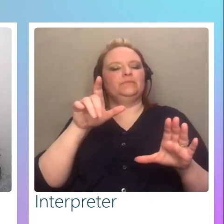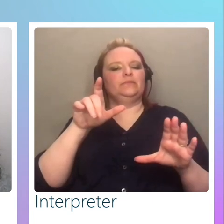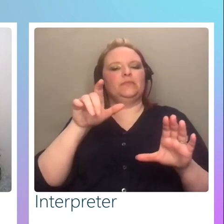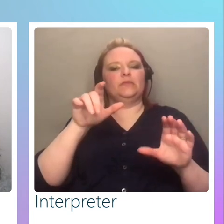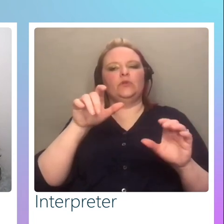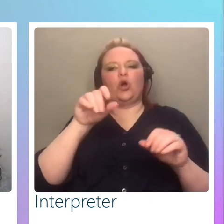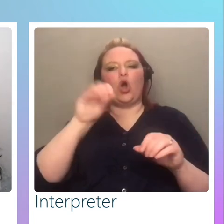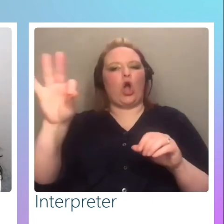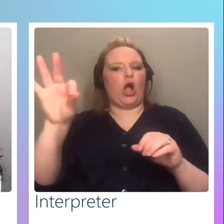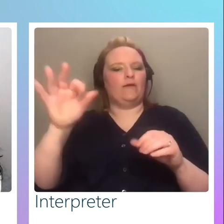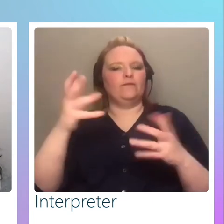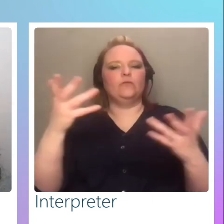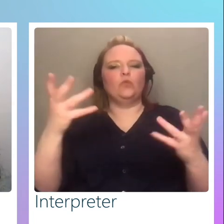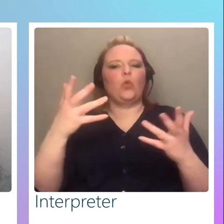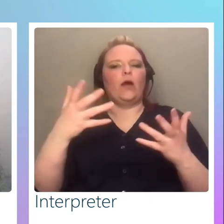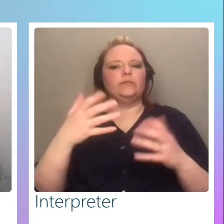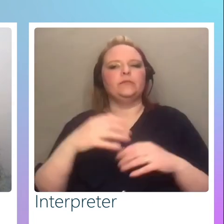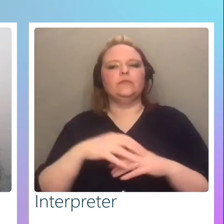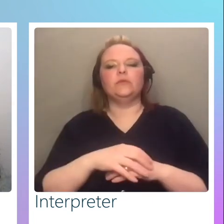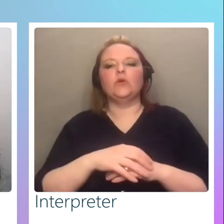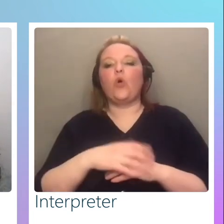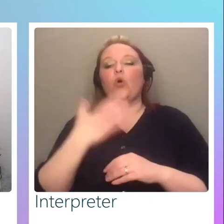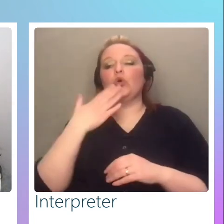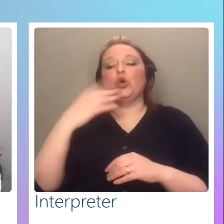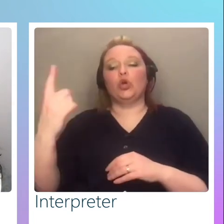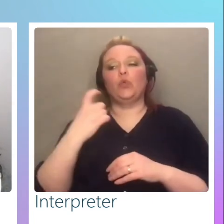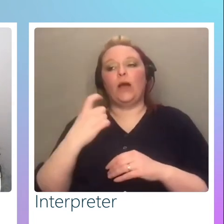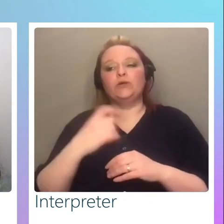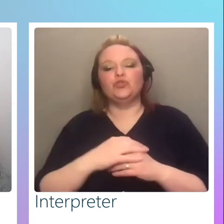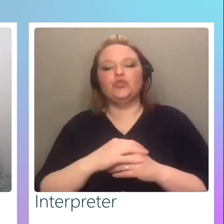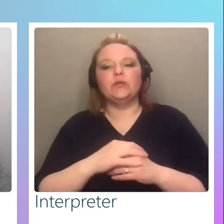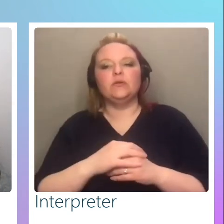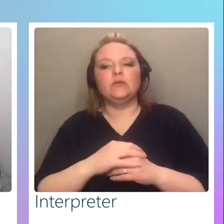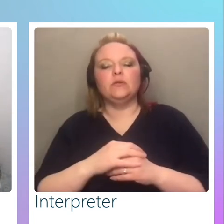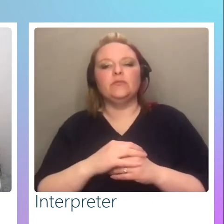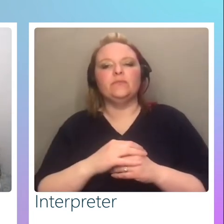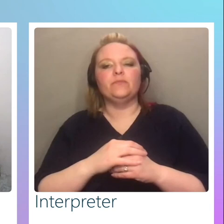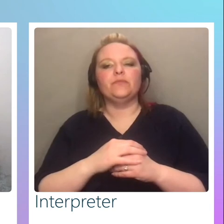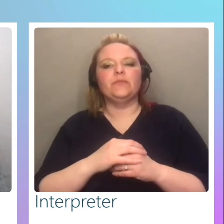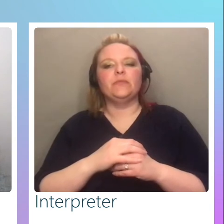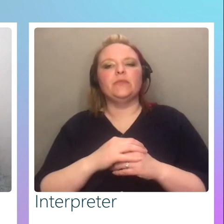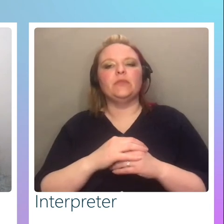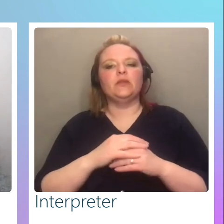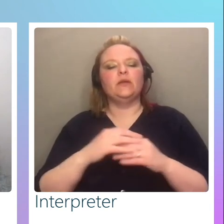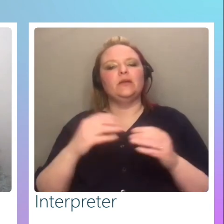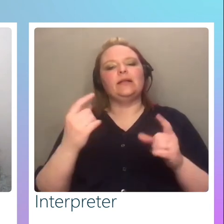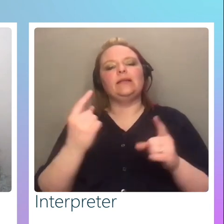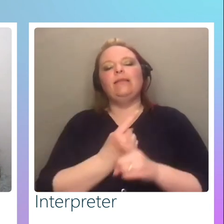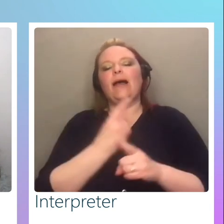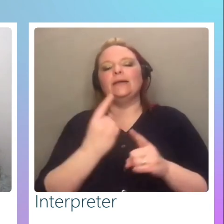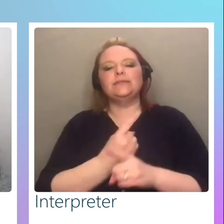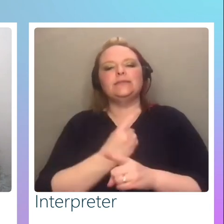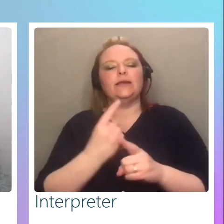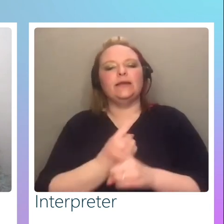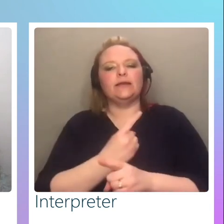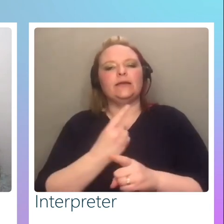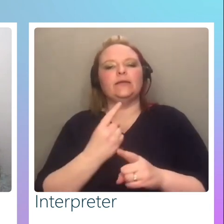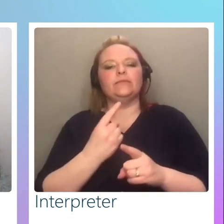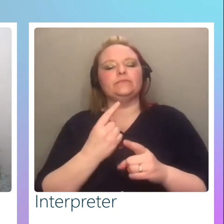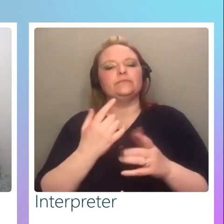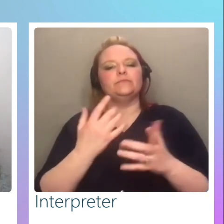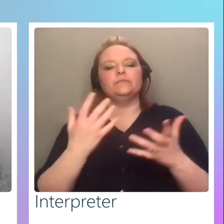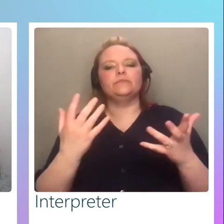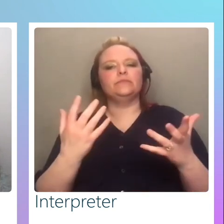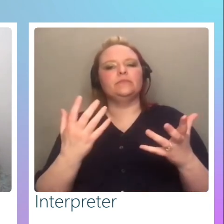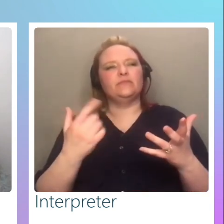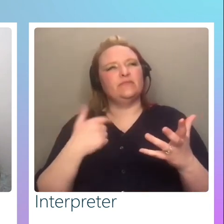WCAG. Yeah, oh, that's a good one. The kind of classic, I guess, can I